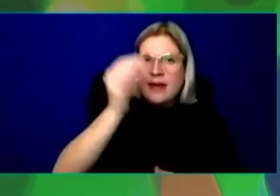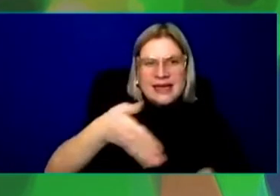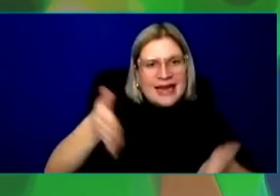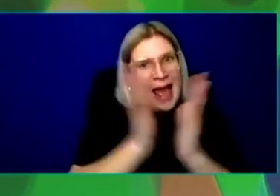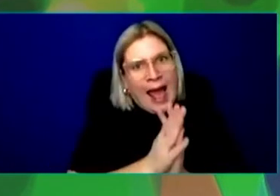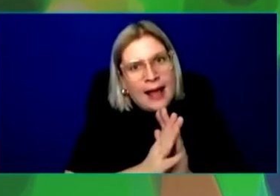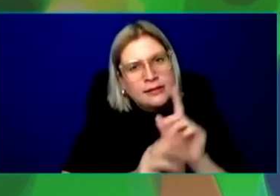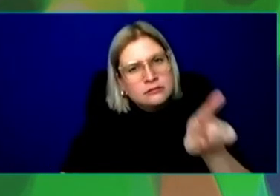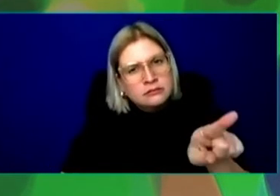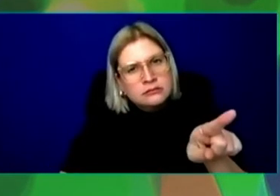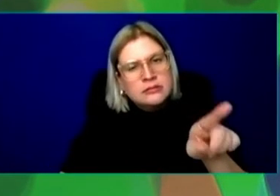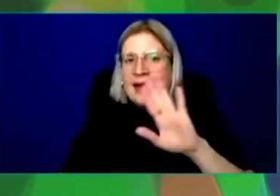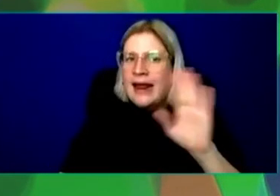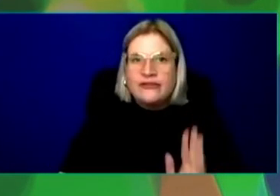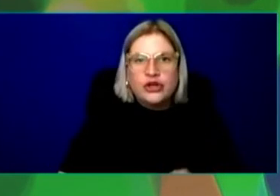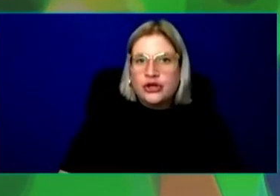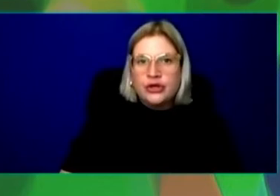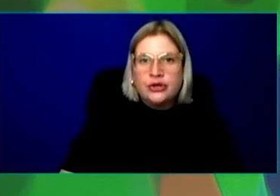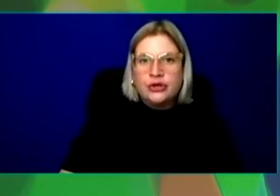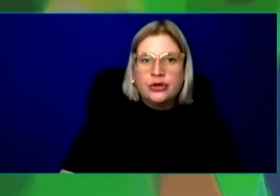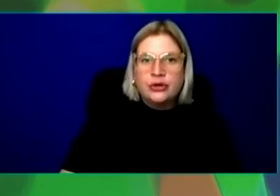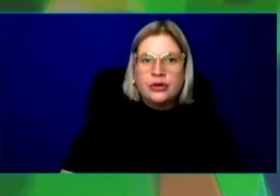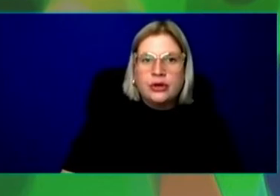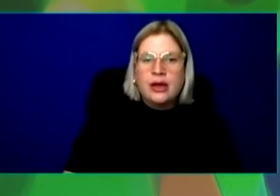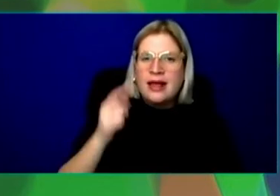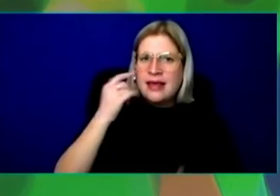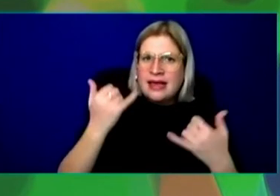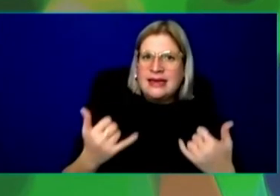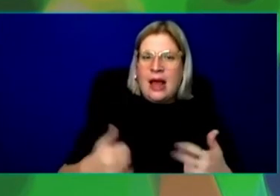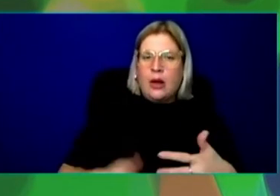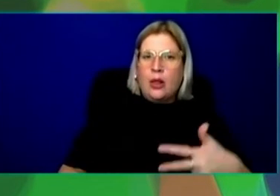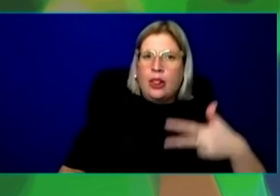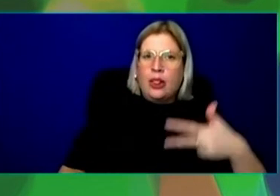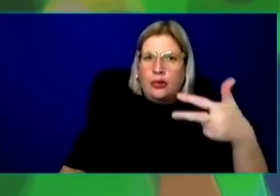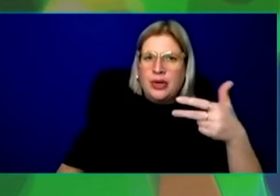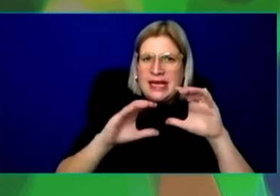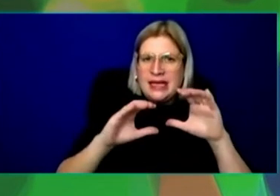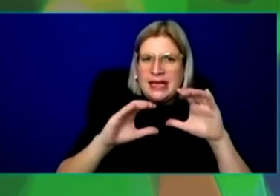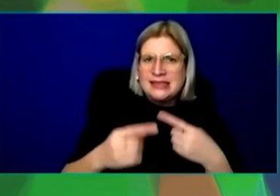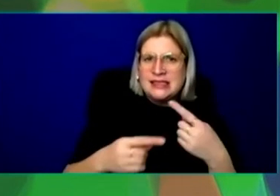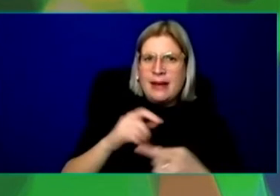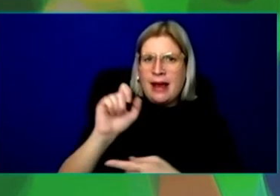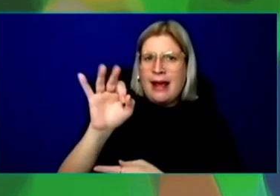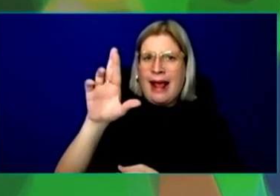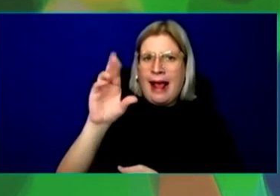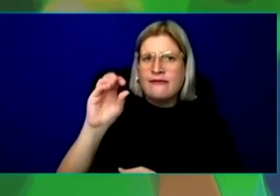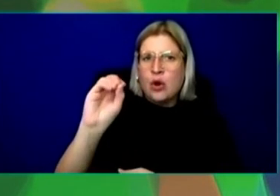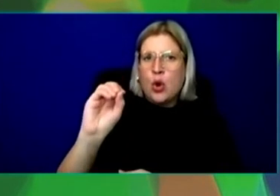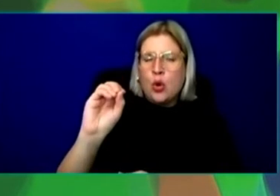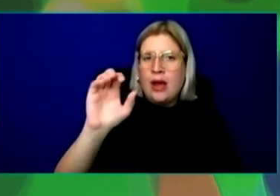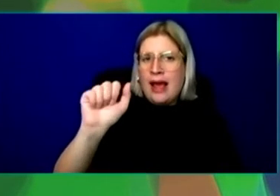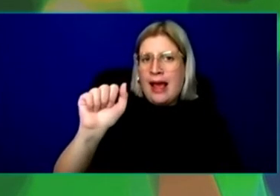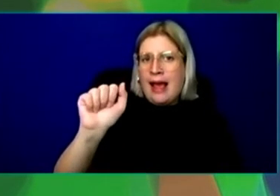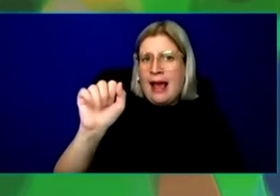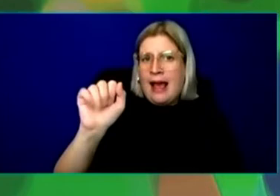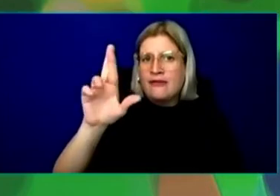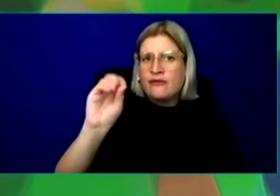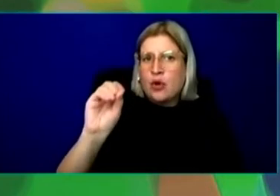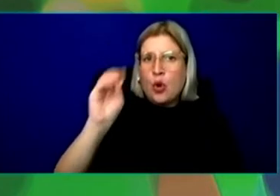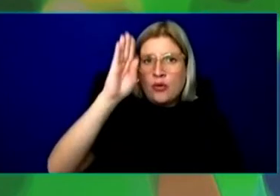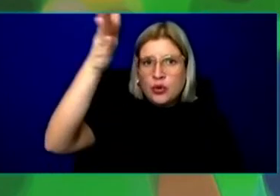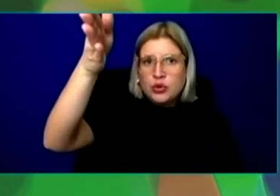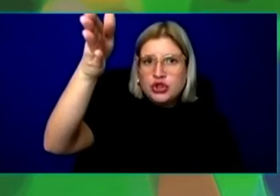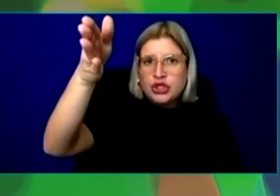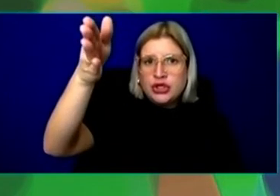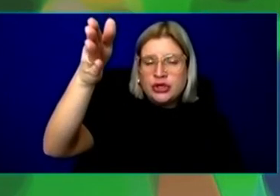now I teach three courses on Afrofuturism, one on race and horror. I teach one on aesthetics and Afrofuturism, and one on like